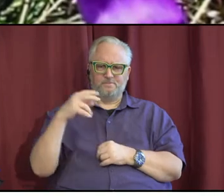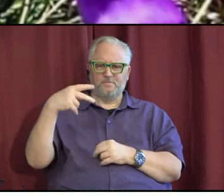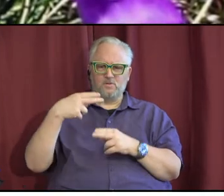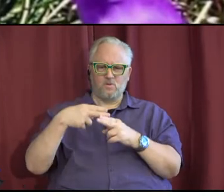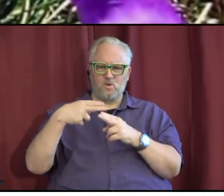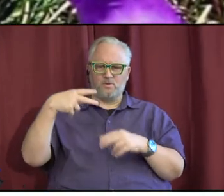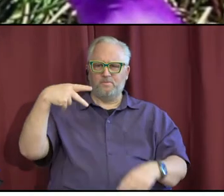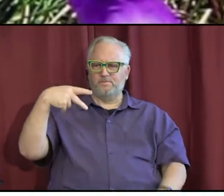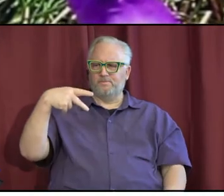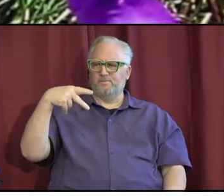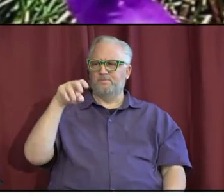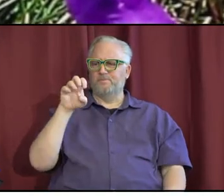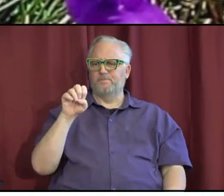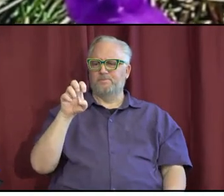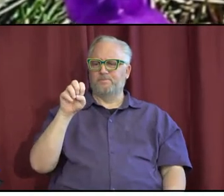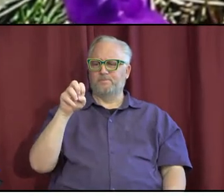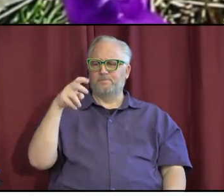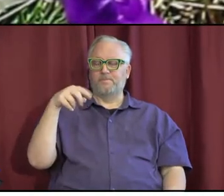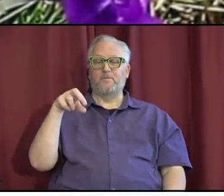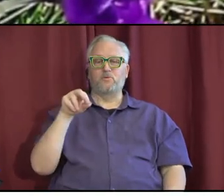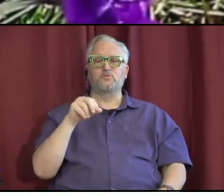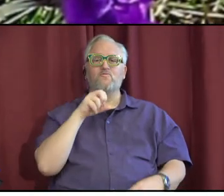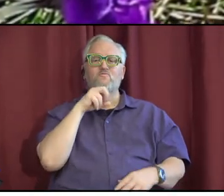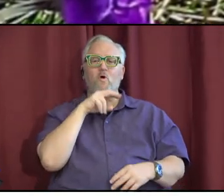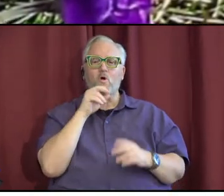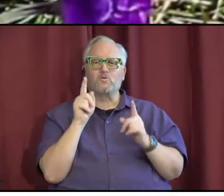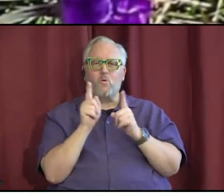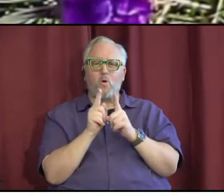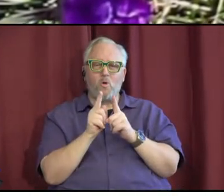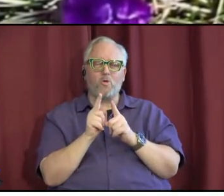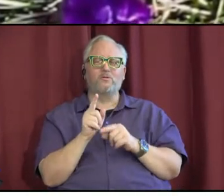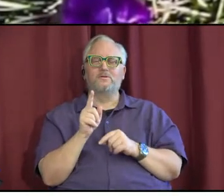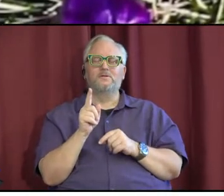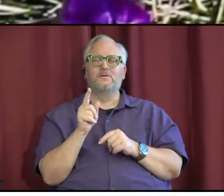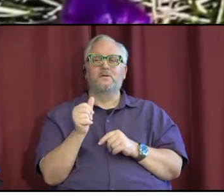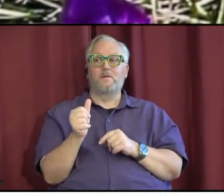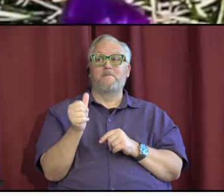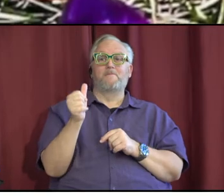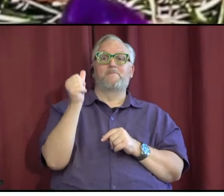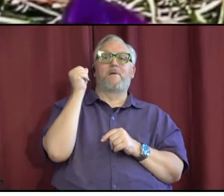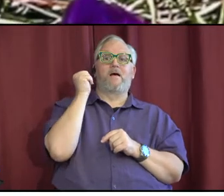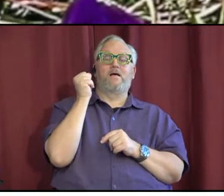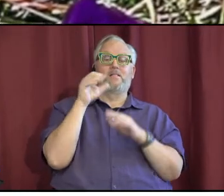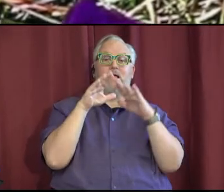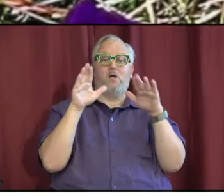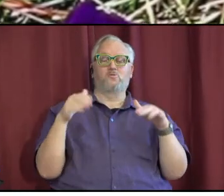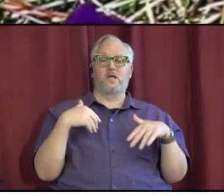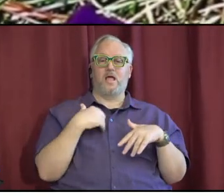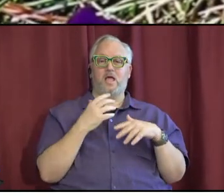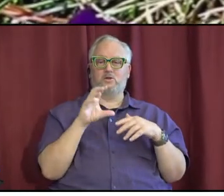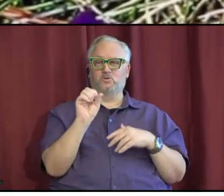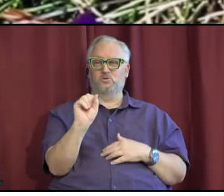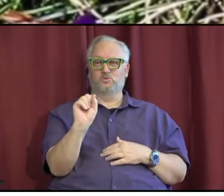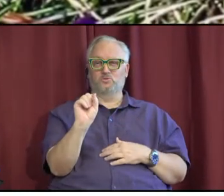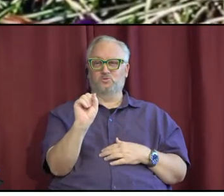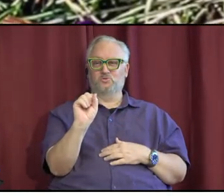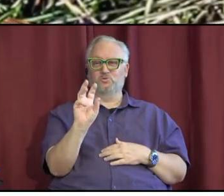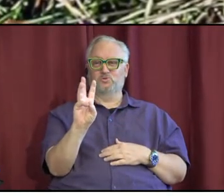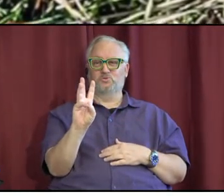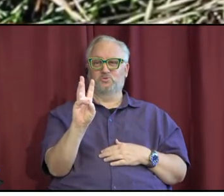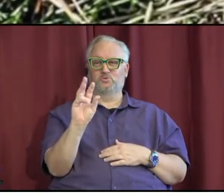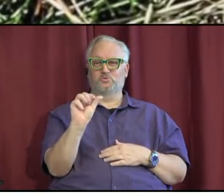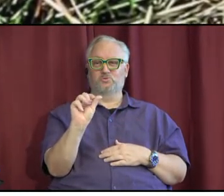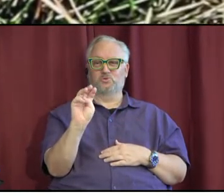Peepers, these tiny frogs that would hatch in the swamp behind our house. Harbingers of